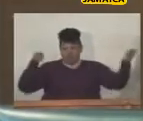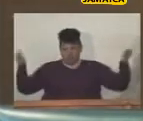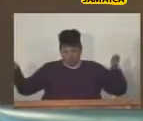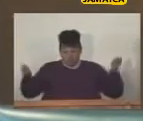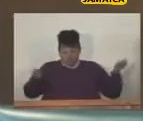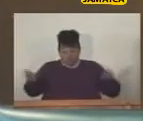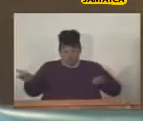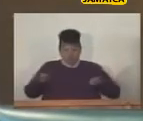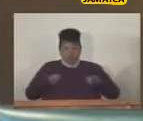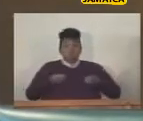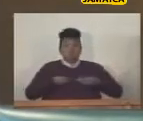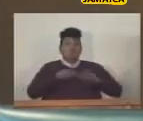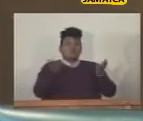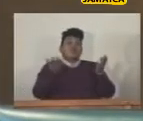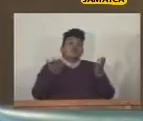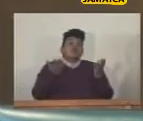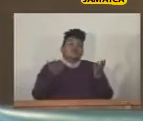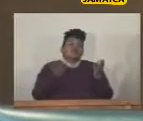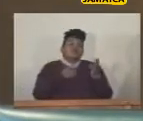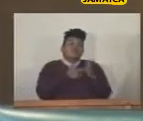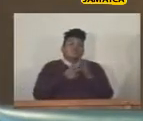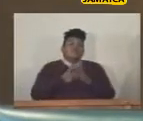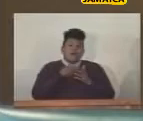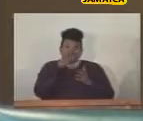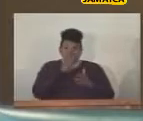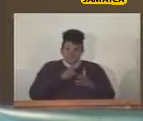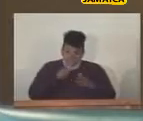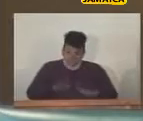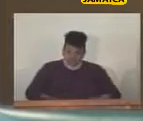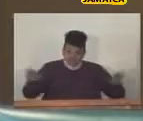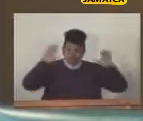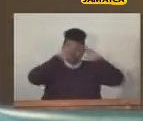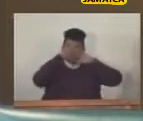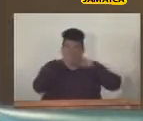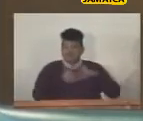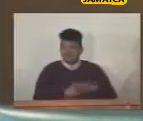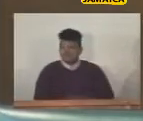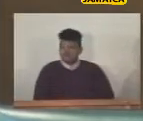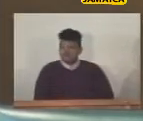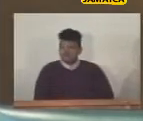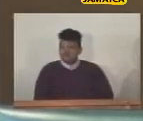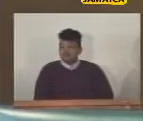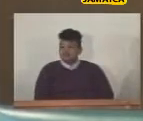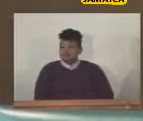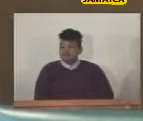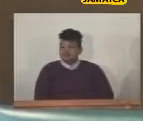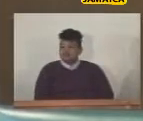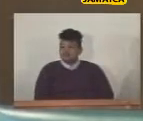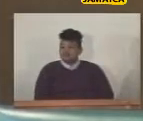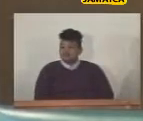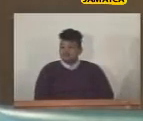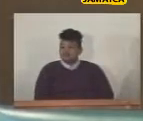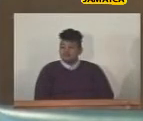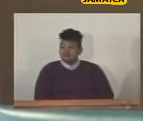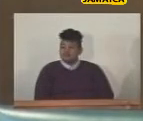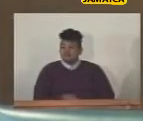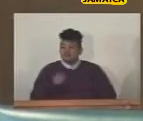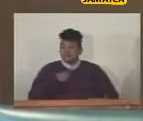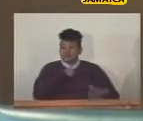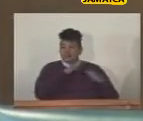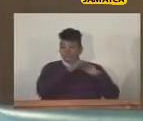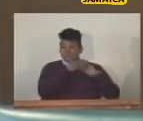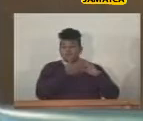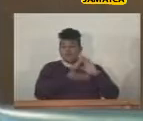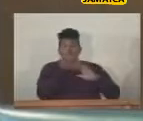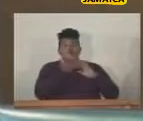requirements of corporate Jamaica, provide for the requirements of corporate Jamaica. Then again, we in Jamaica operate a constitution